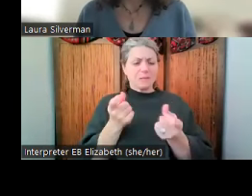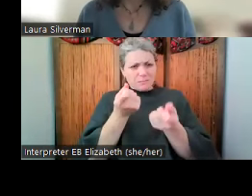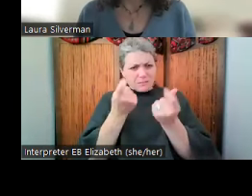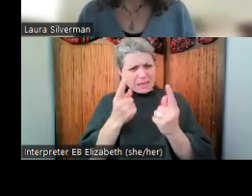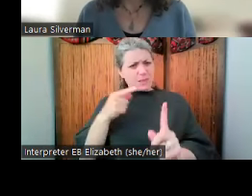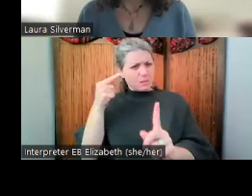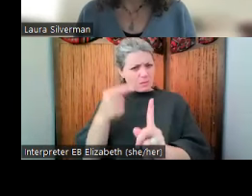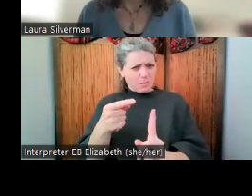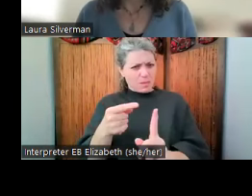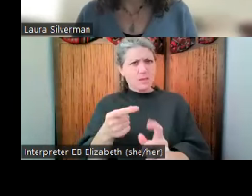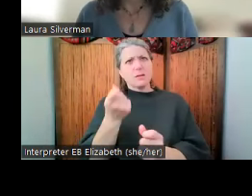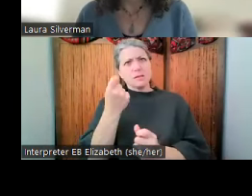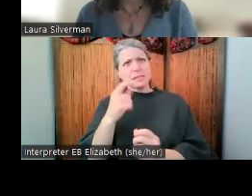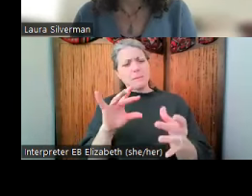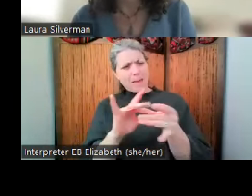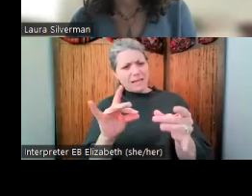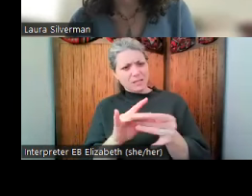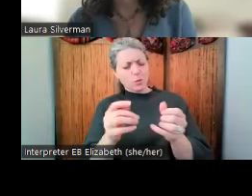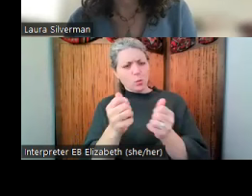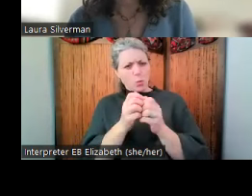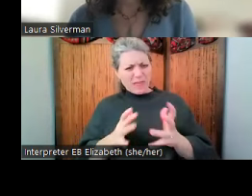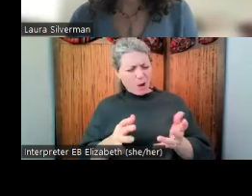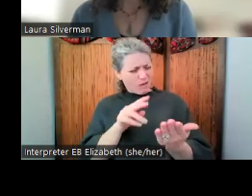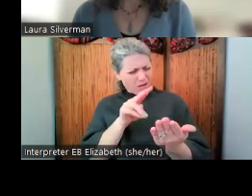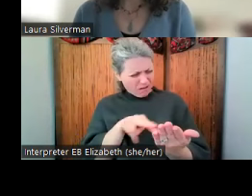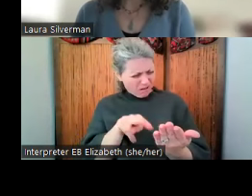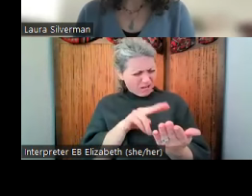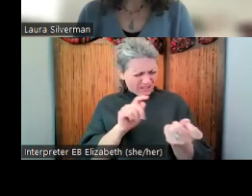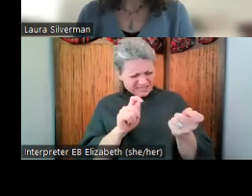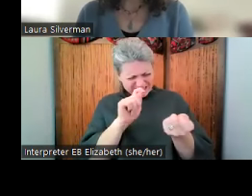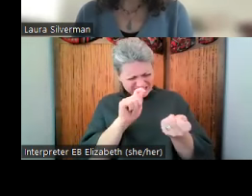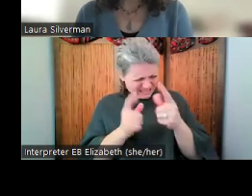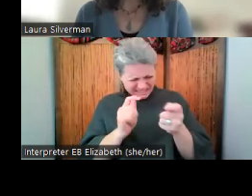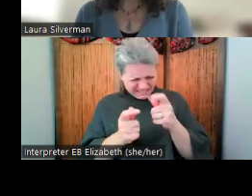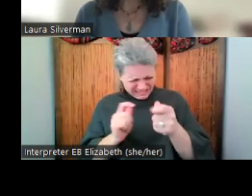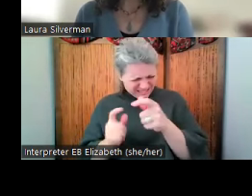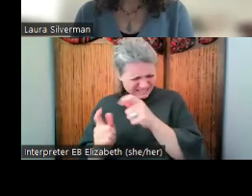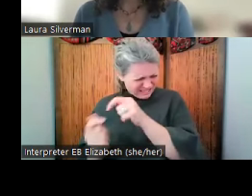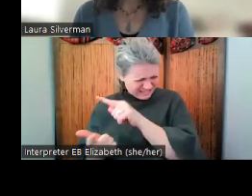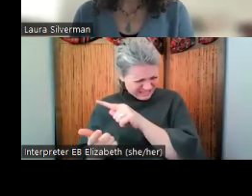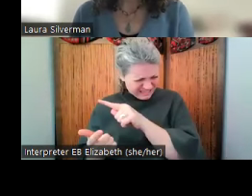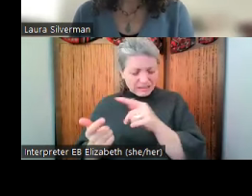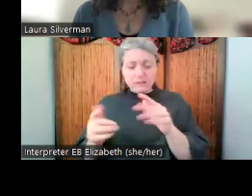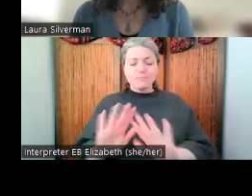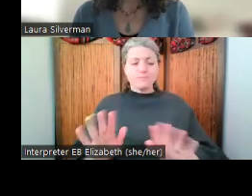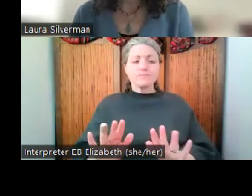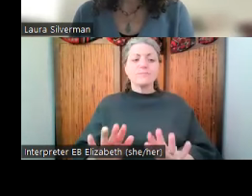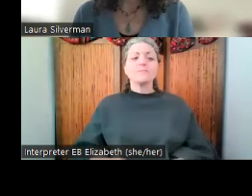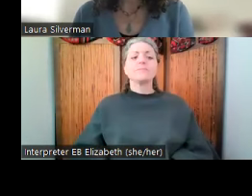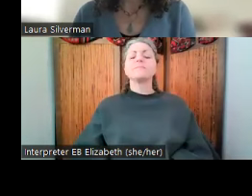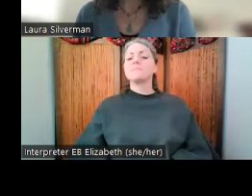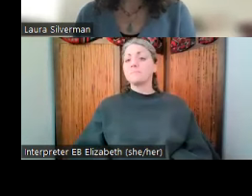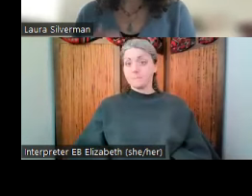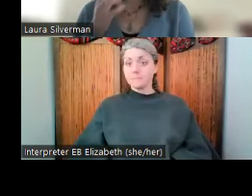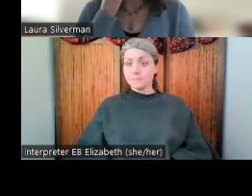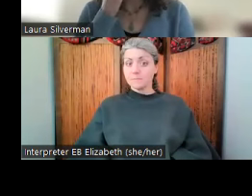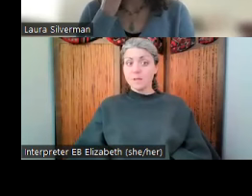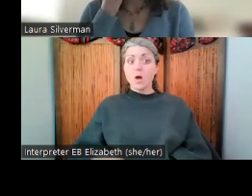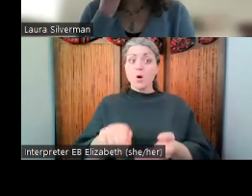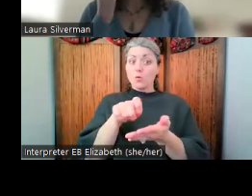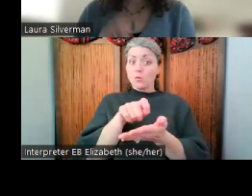time interpreting it. It should be pretty straightforward. Other aspects of writing that